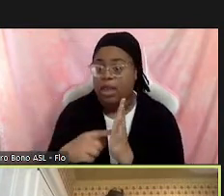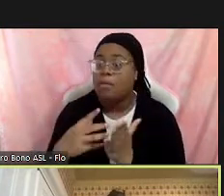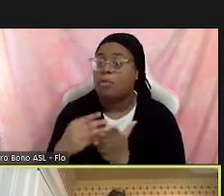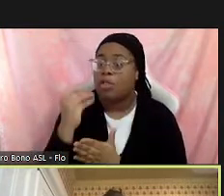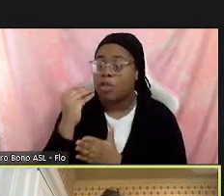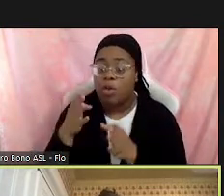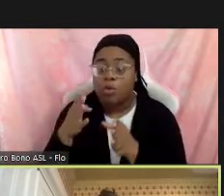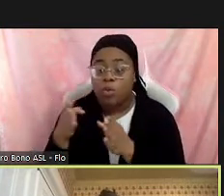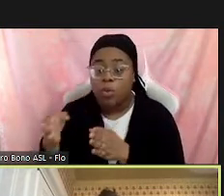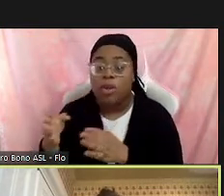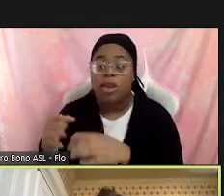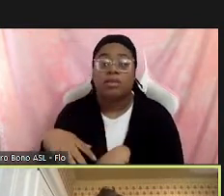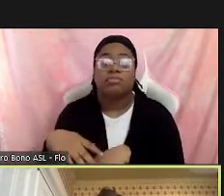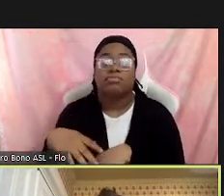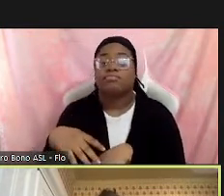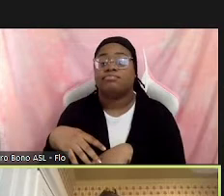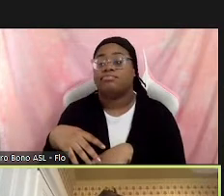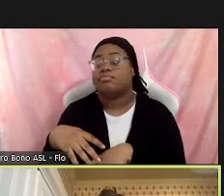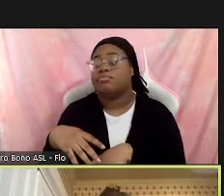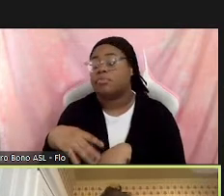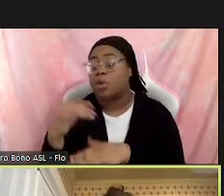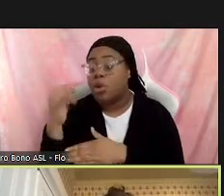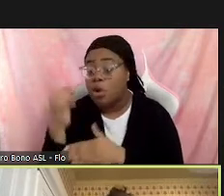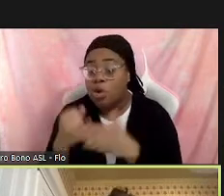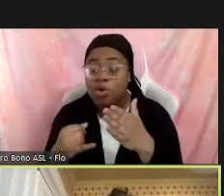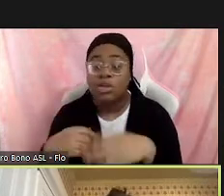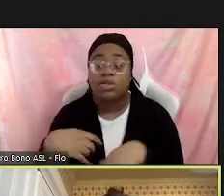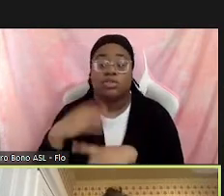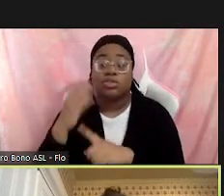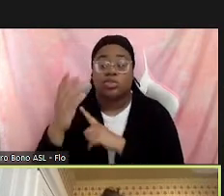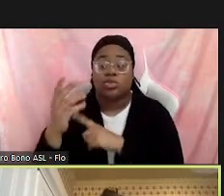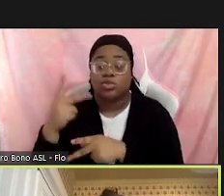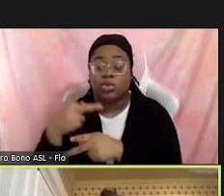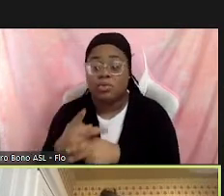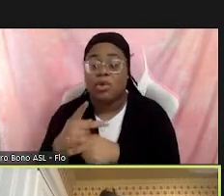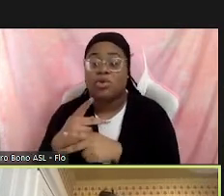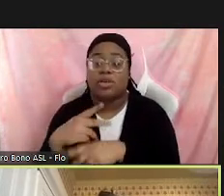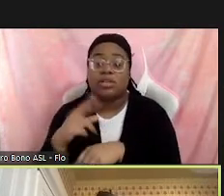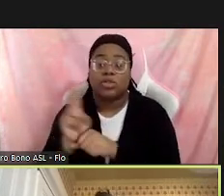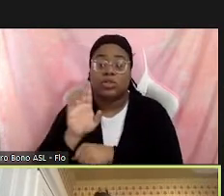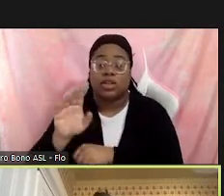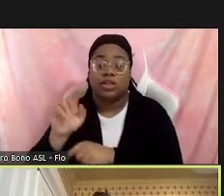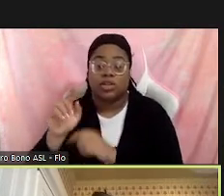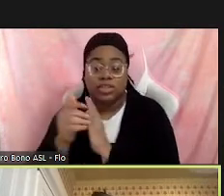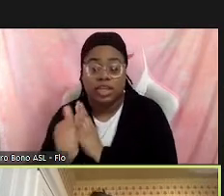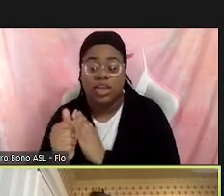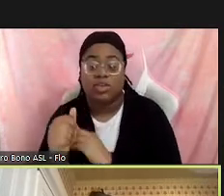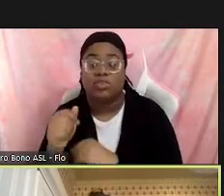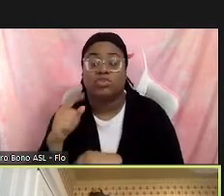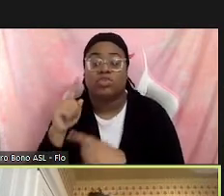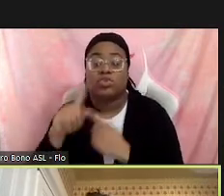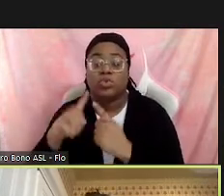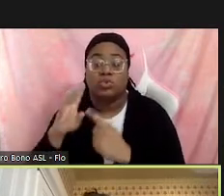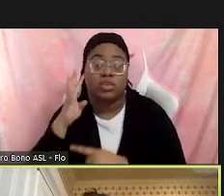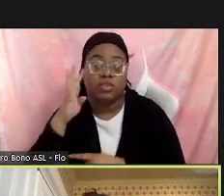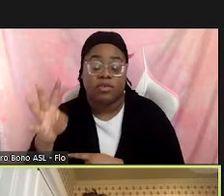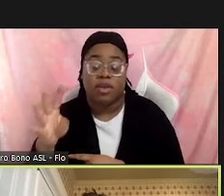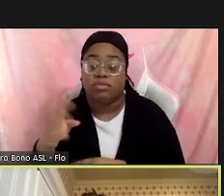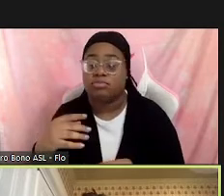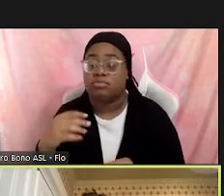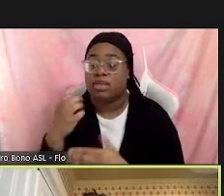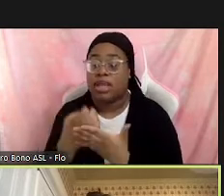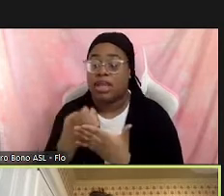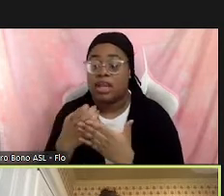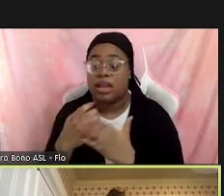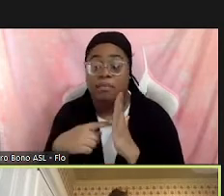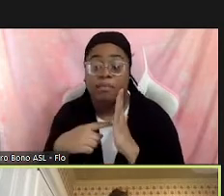ways in which artists and culture bearers are utilizing their skills to innovate economic models that cultivate a